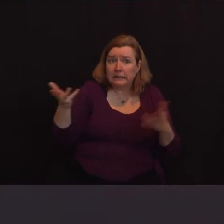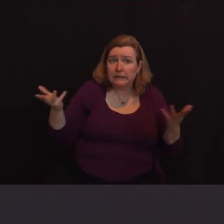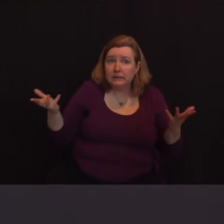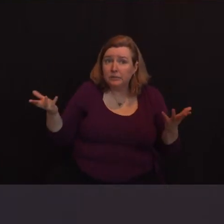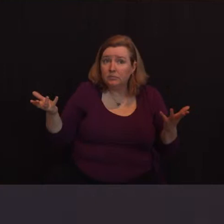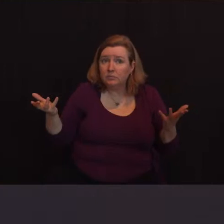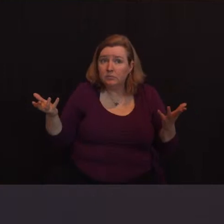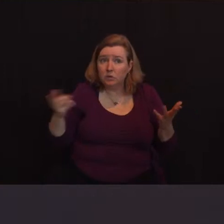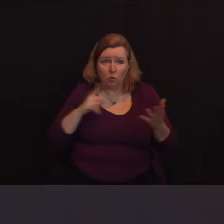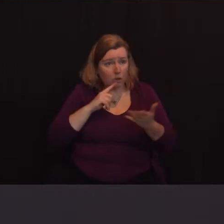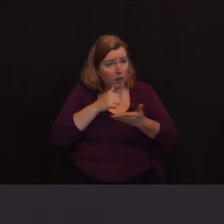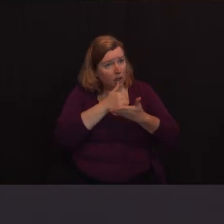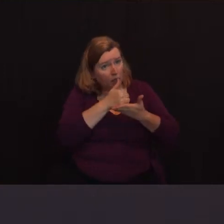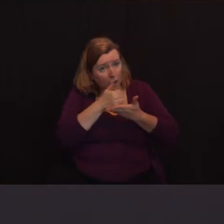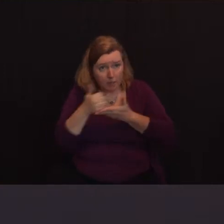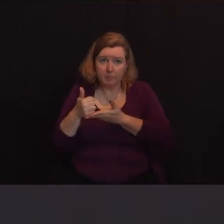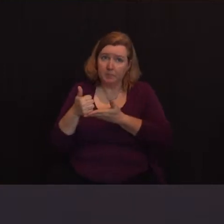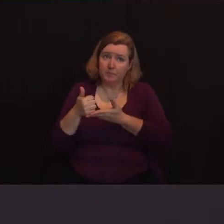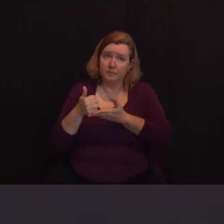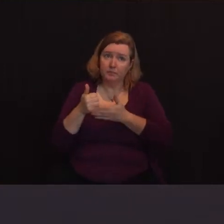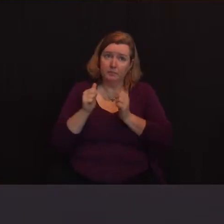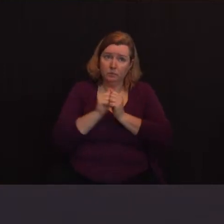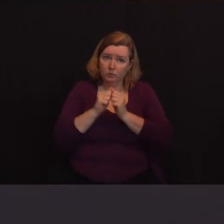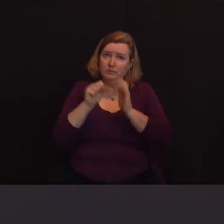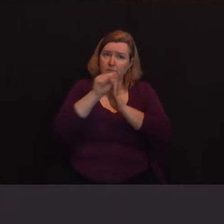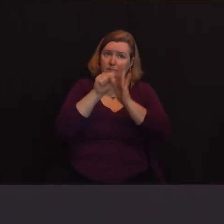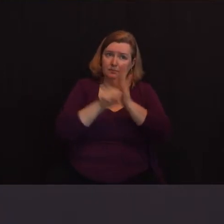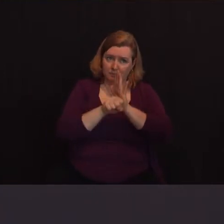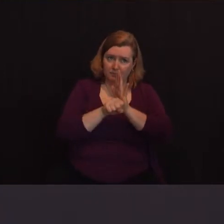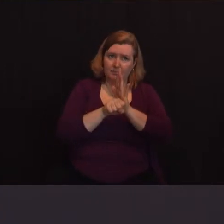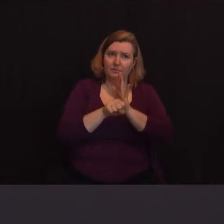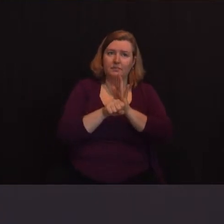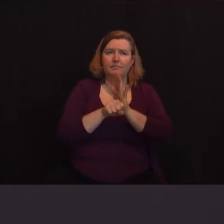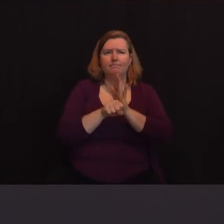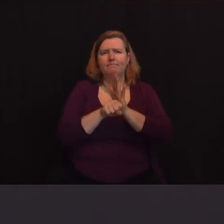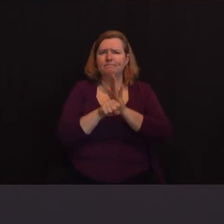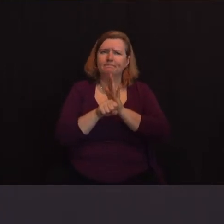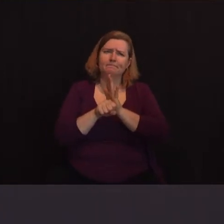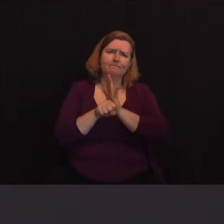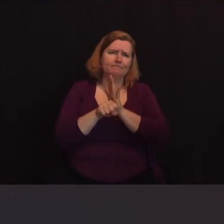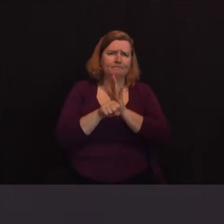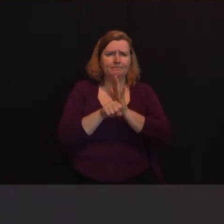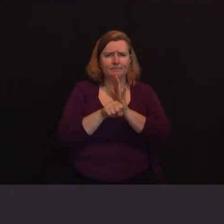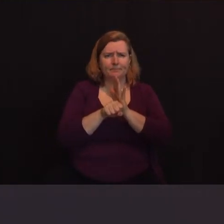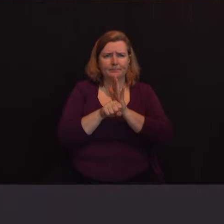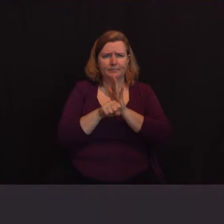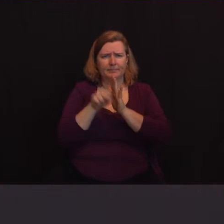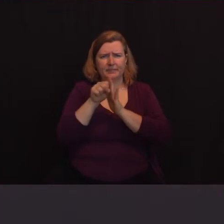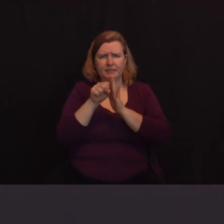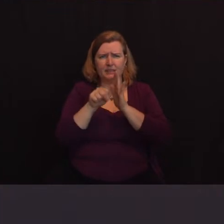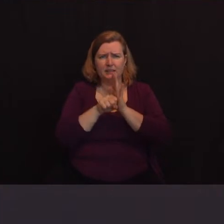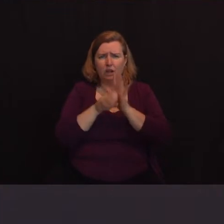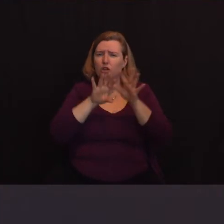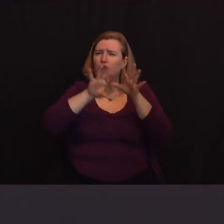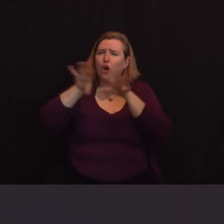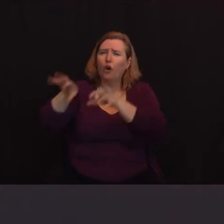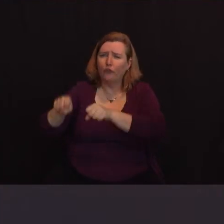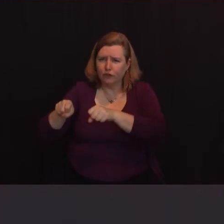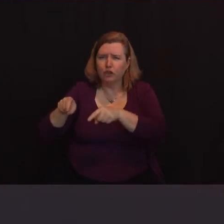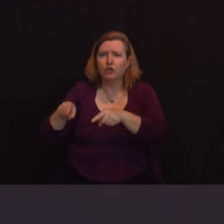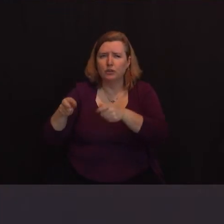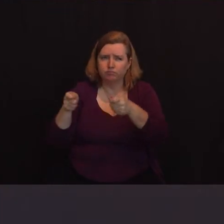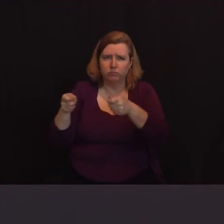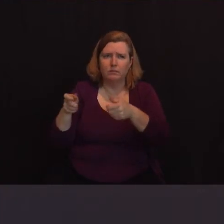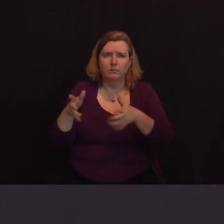years, and what remains undone that would necessitate a 4-year extension of the takeover? I think that was a change of